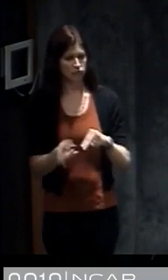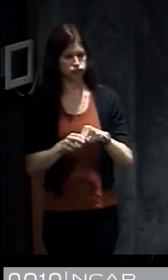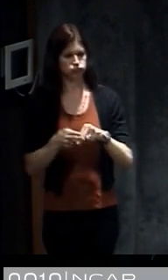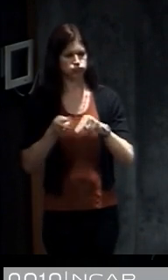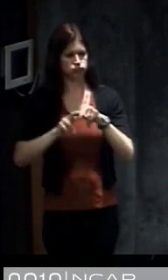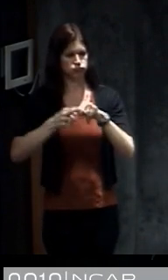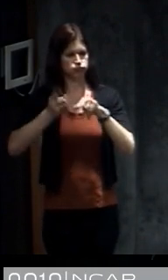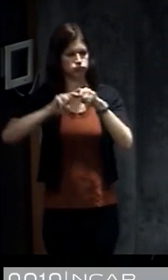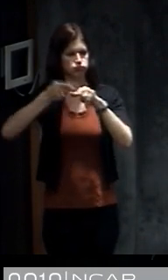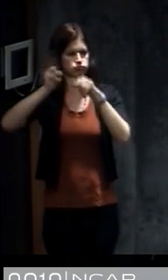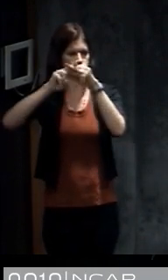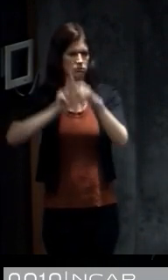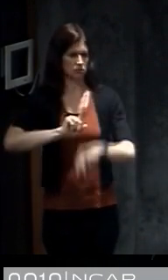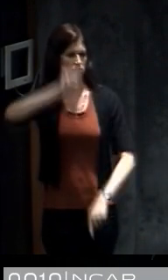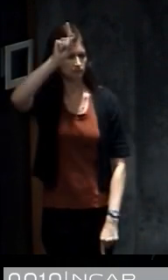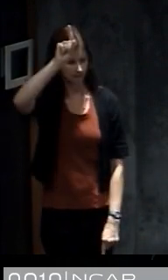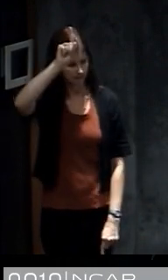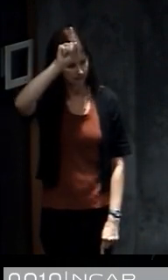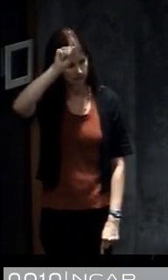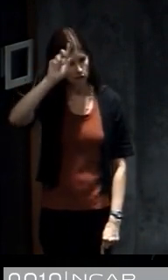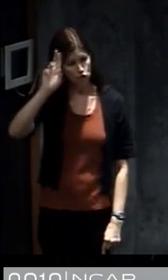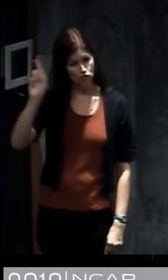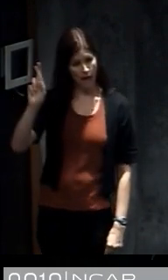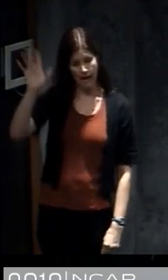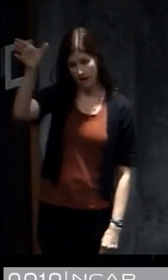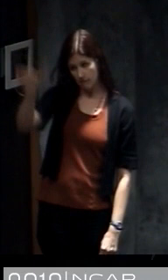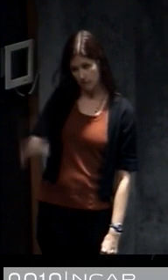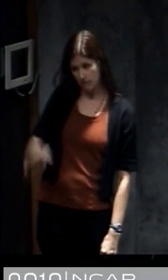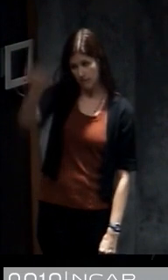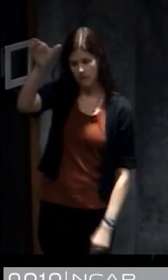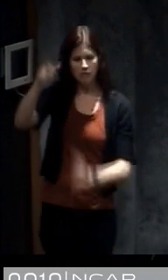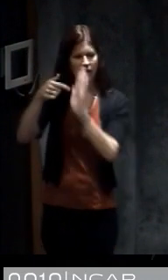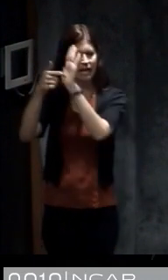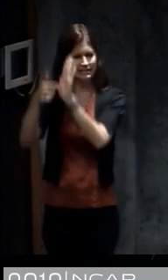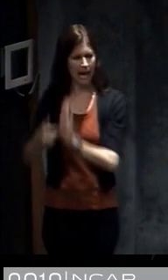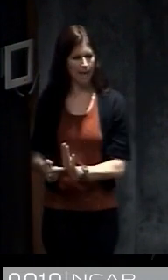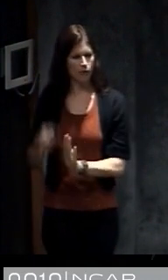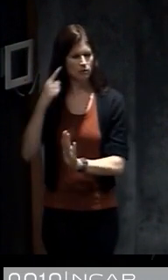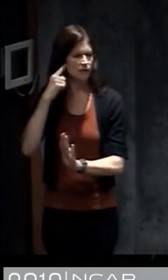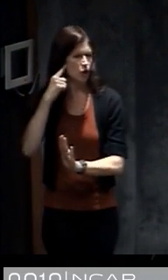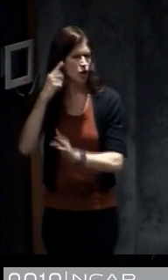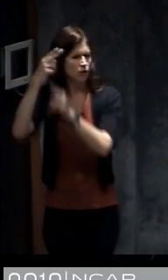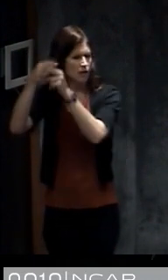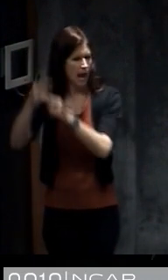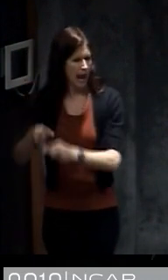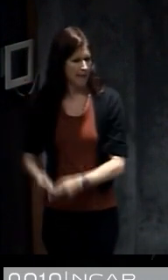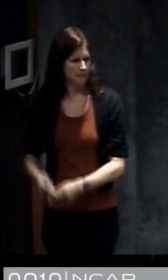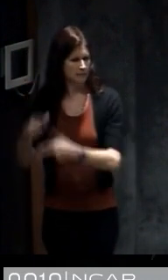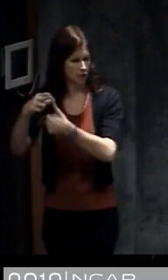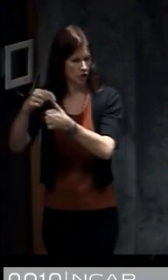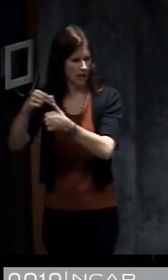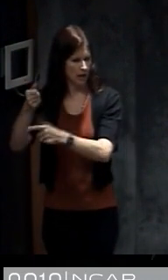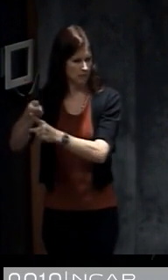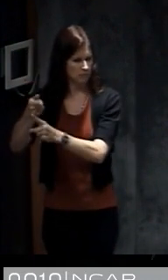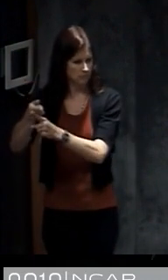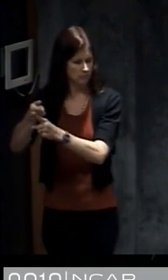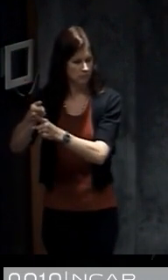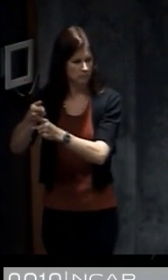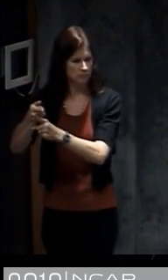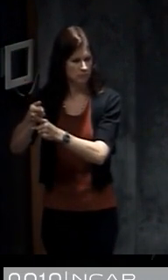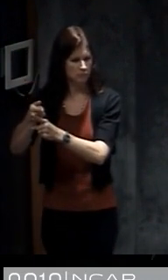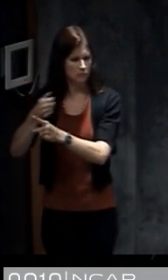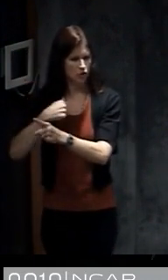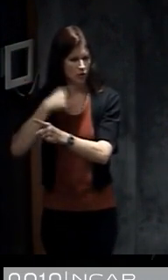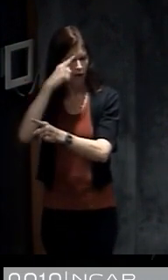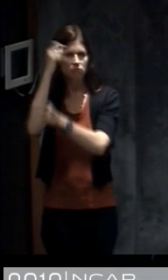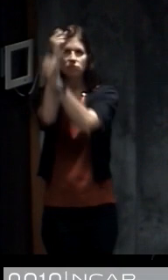category increases and on the right hand side here I put some example hurricanes that some of you may have heard of in the past and that I'll be talking about today just to give you a reference point of how strong